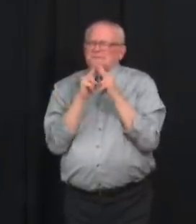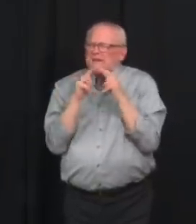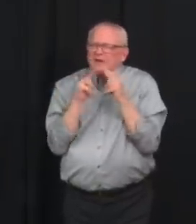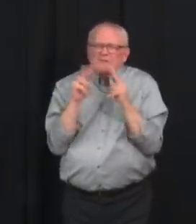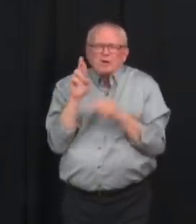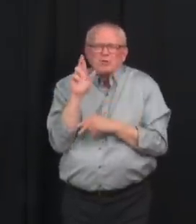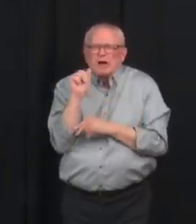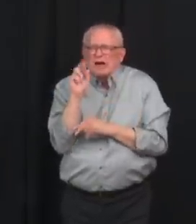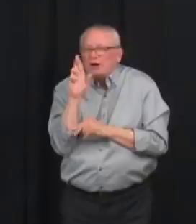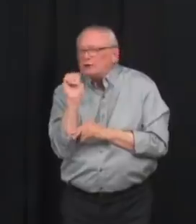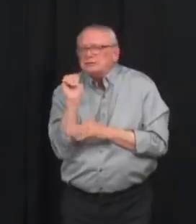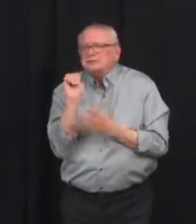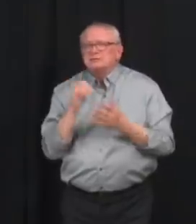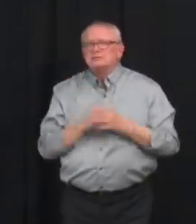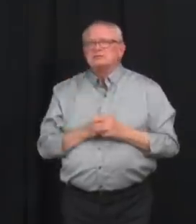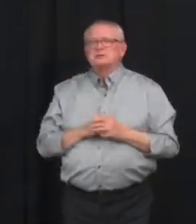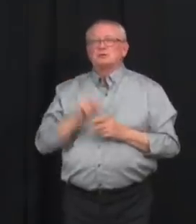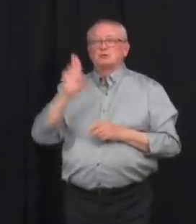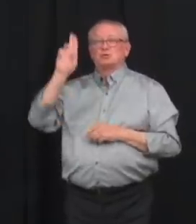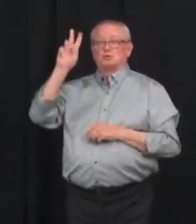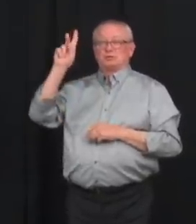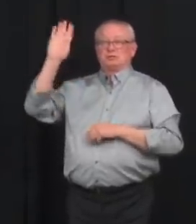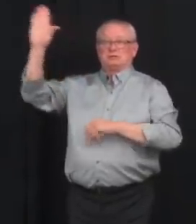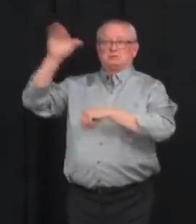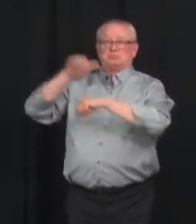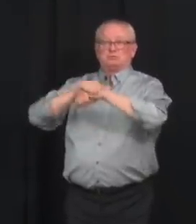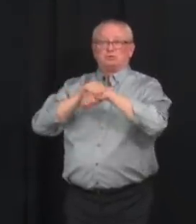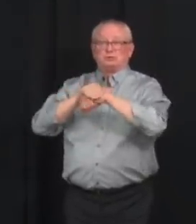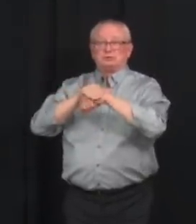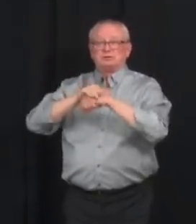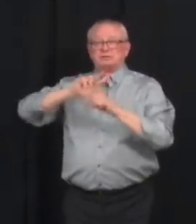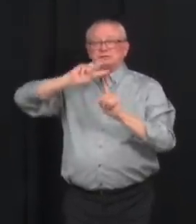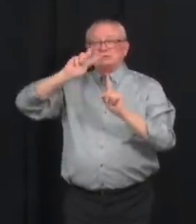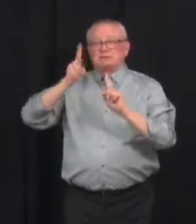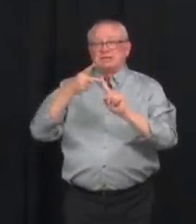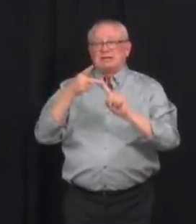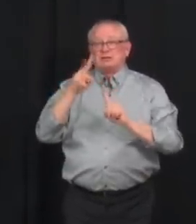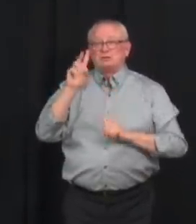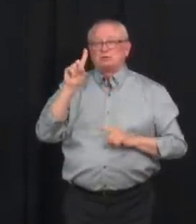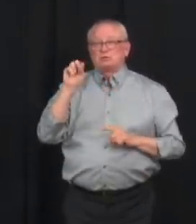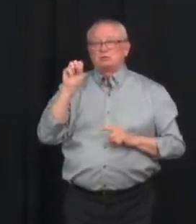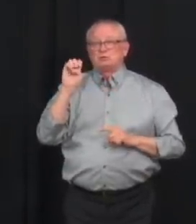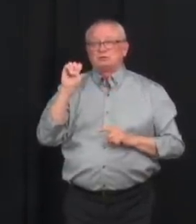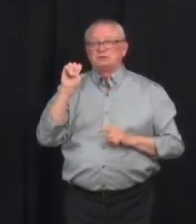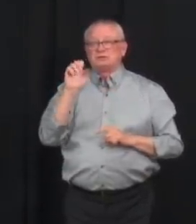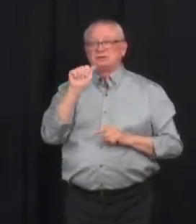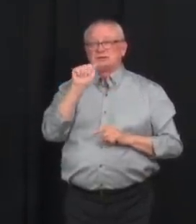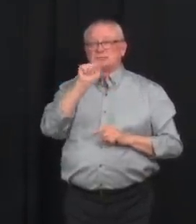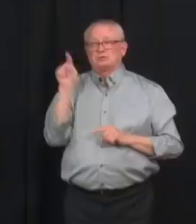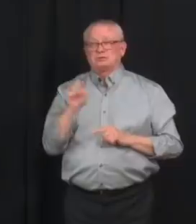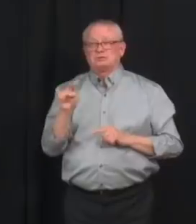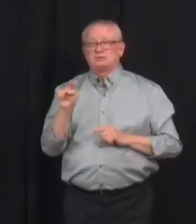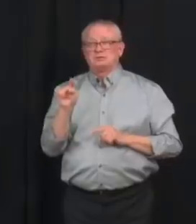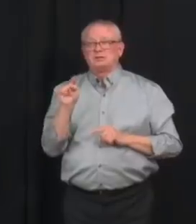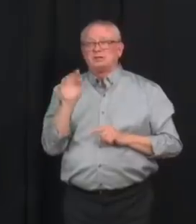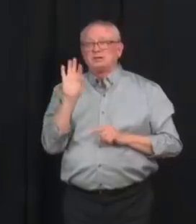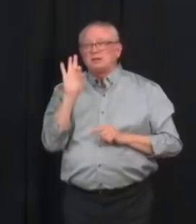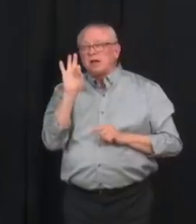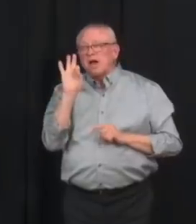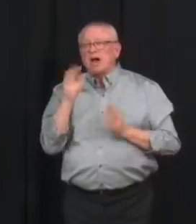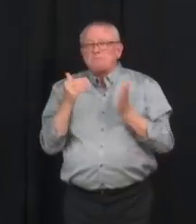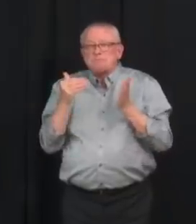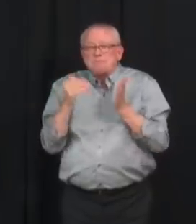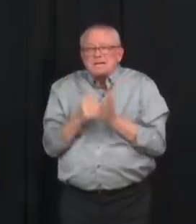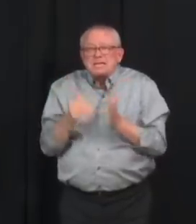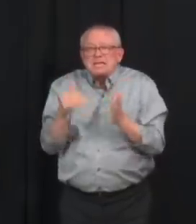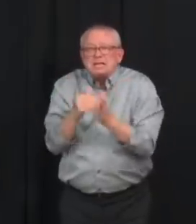million second doses of AstraZeneca, only 15 VIT cases have been reported so far. That is one case for